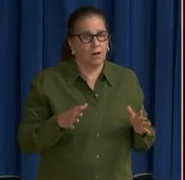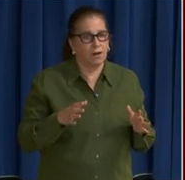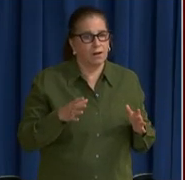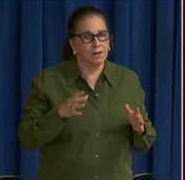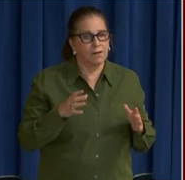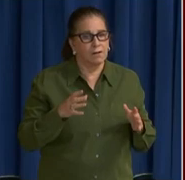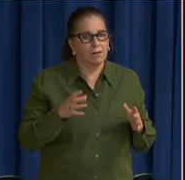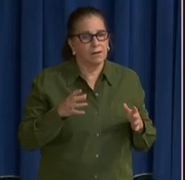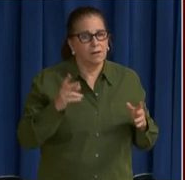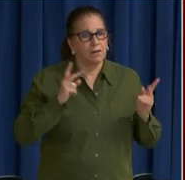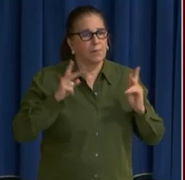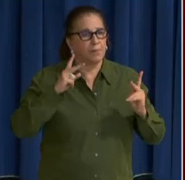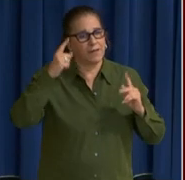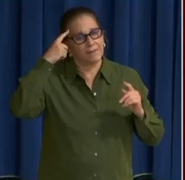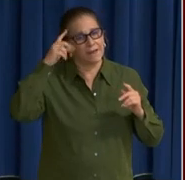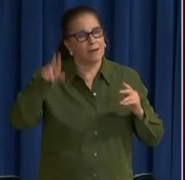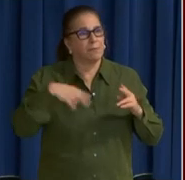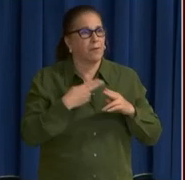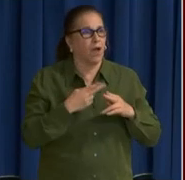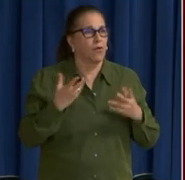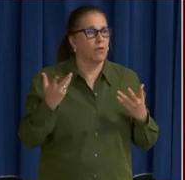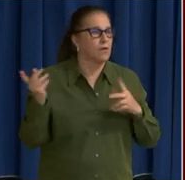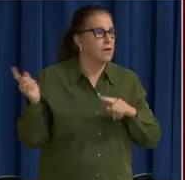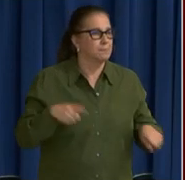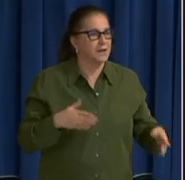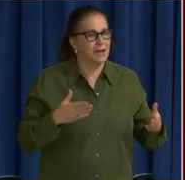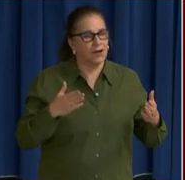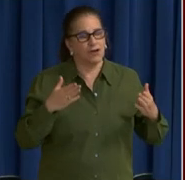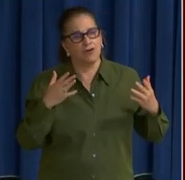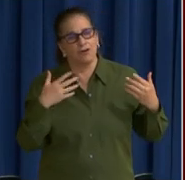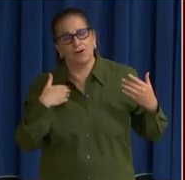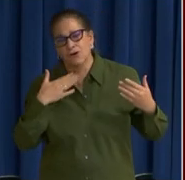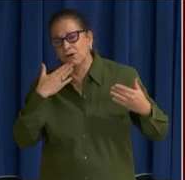super spreading activity opening before schools.